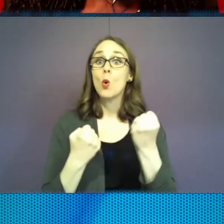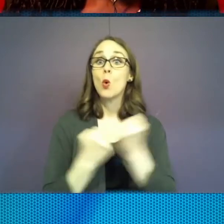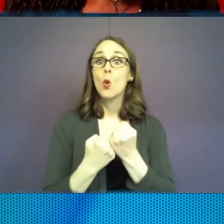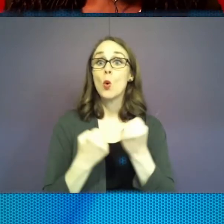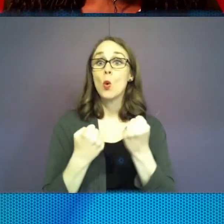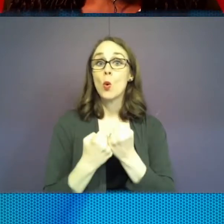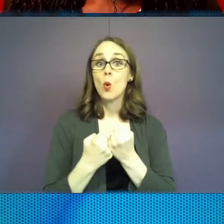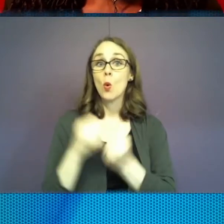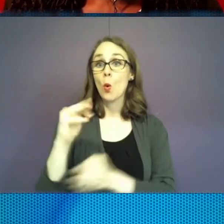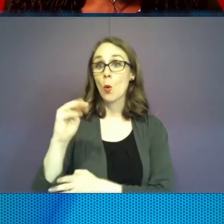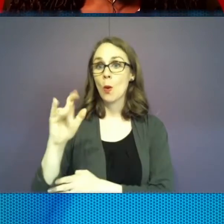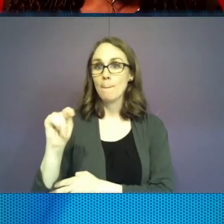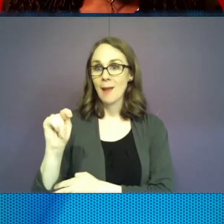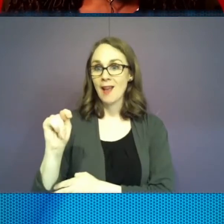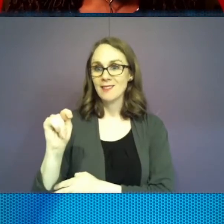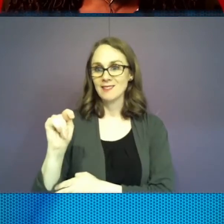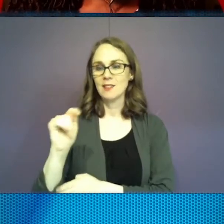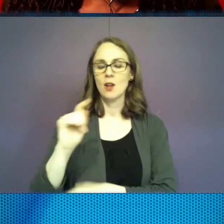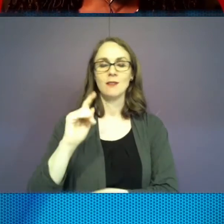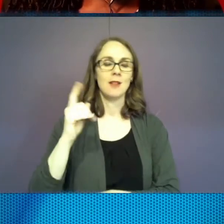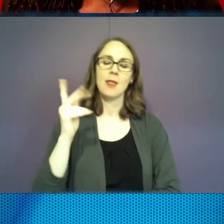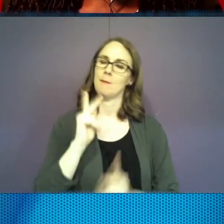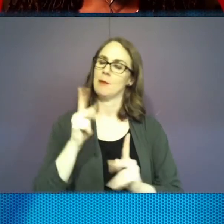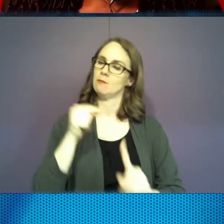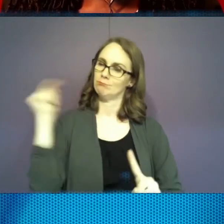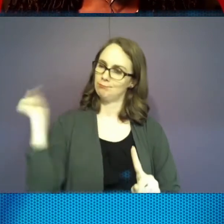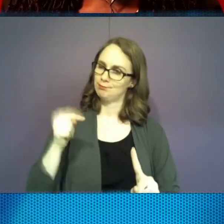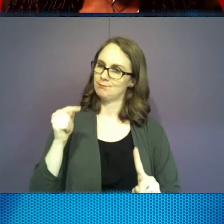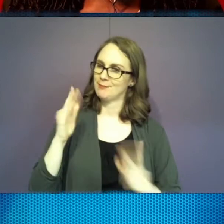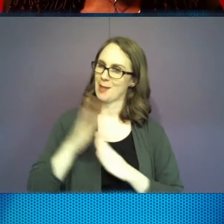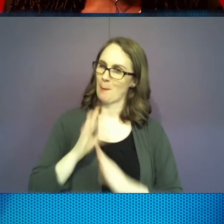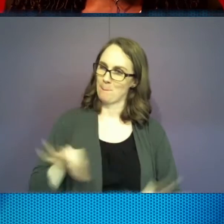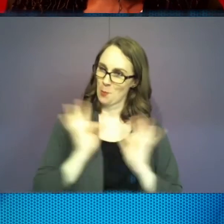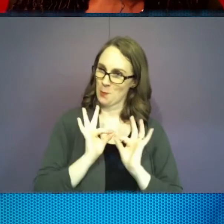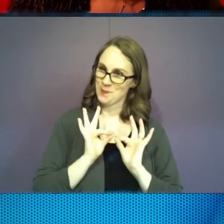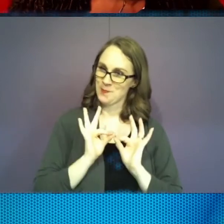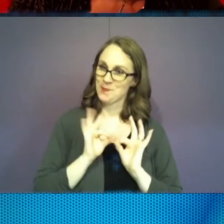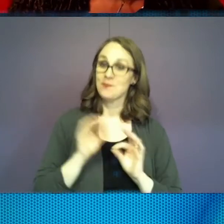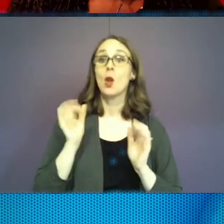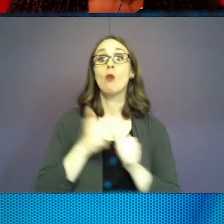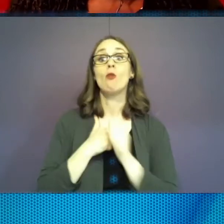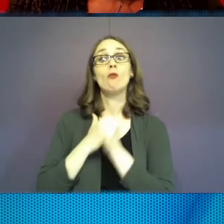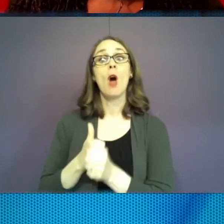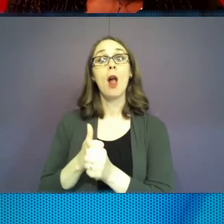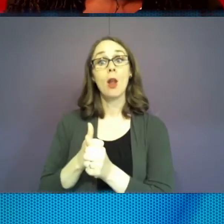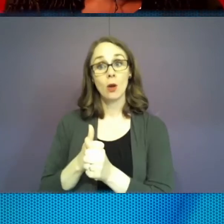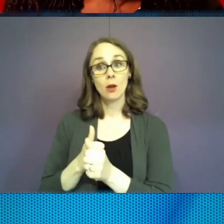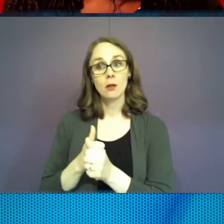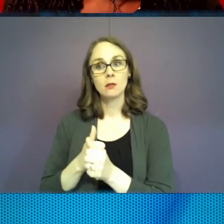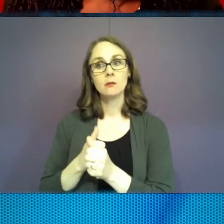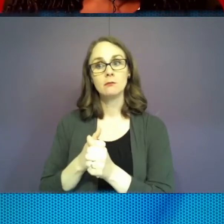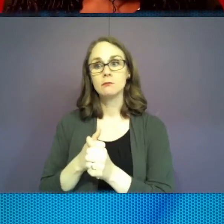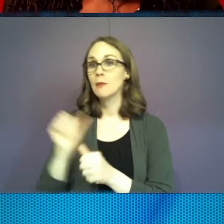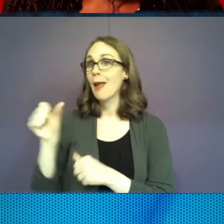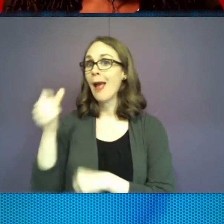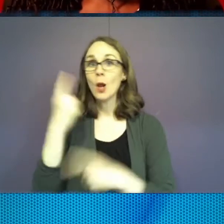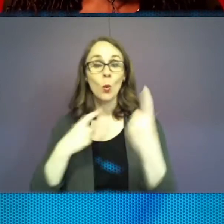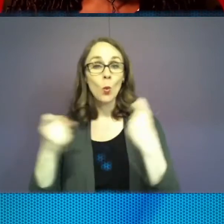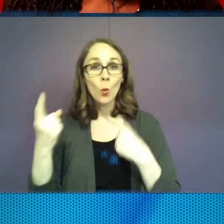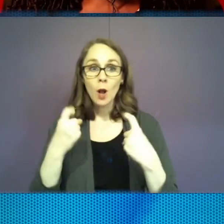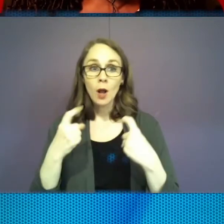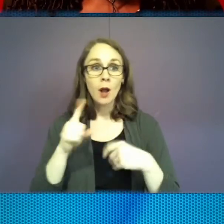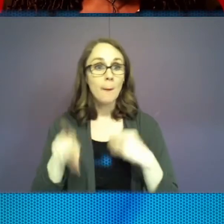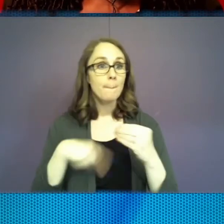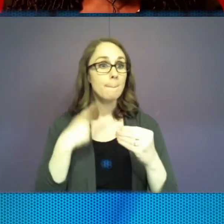myth, all people that make theater. This is the most important. You can follow, you can any question